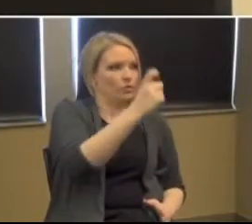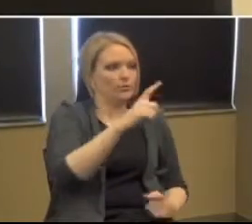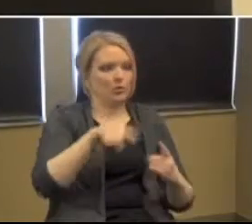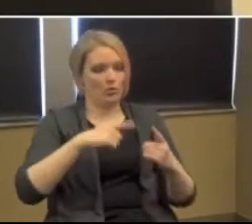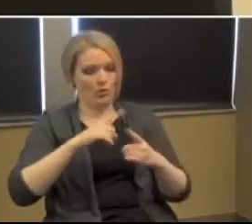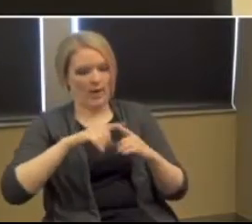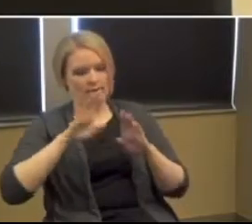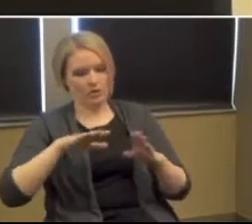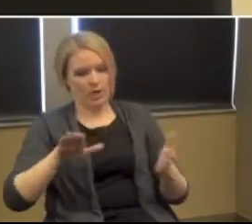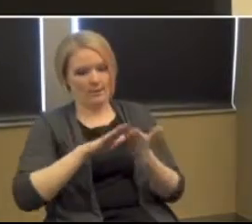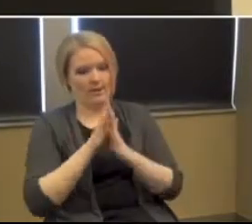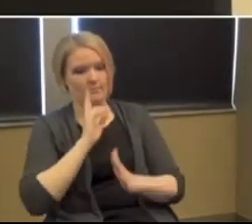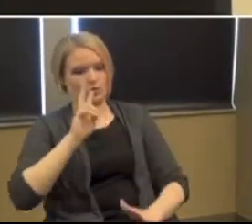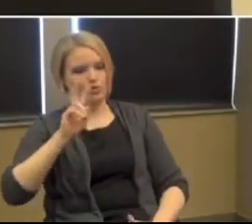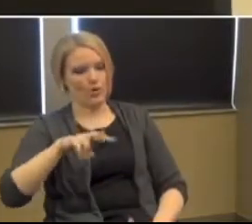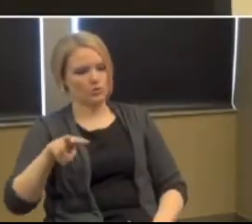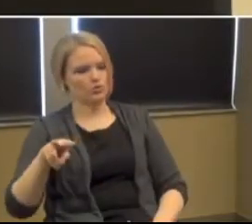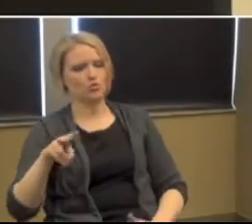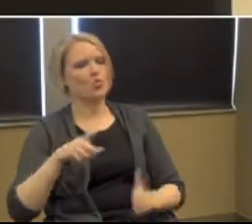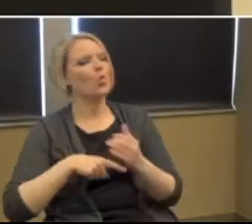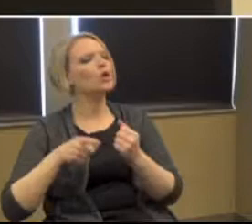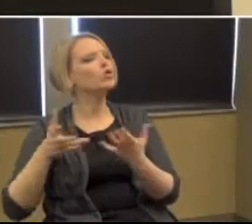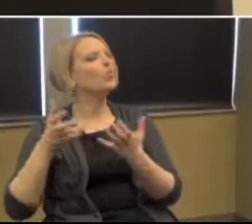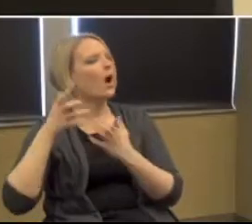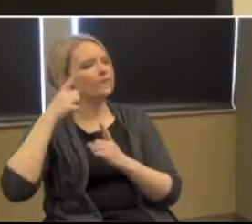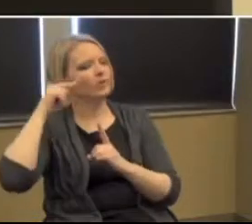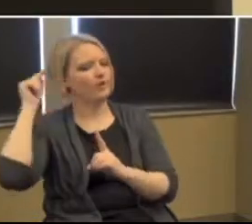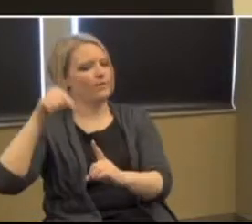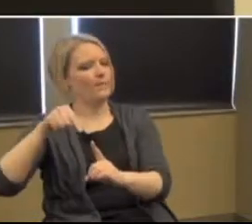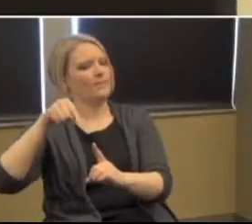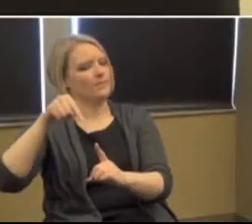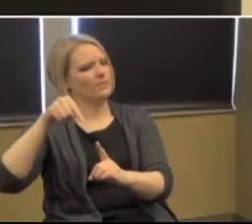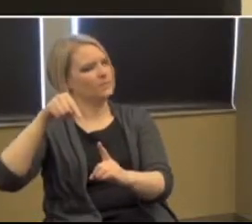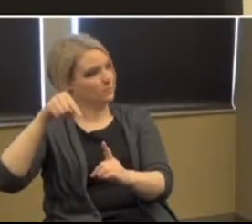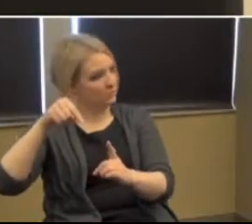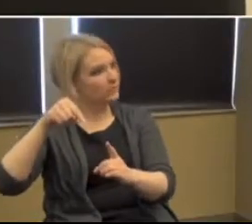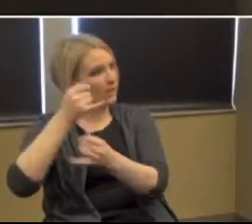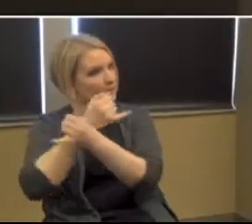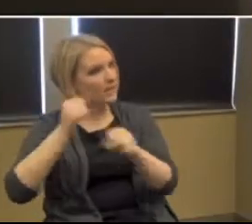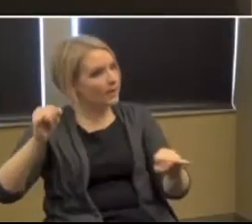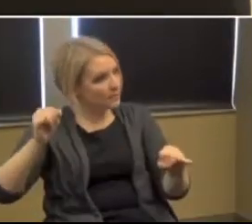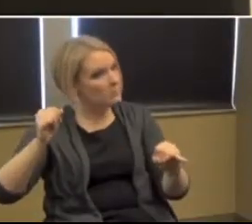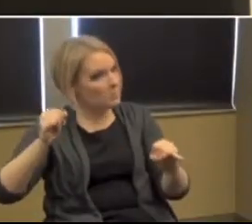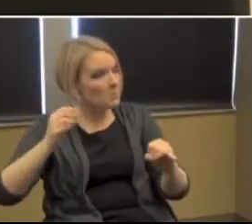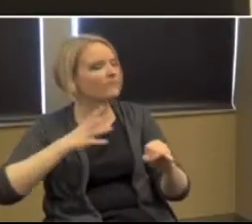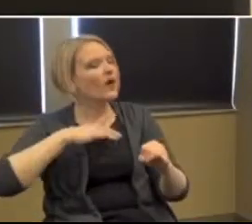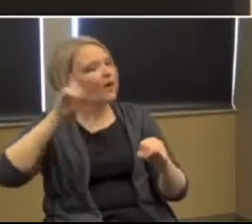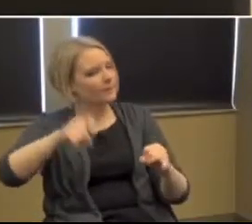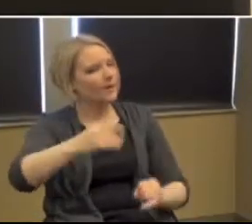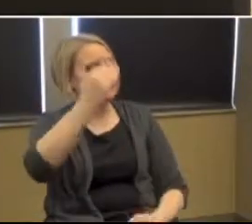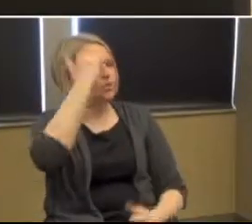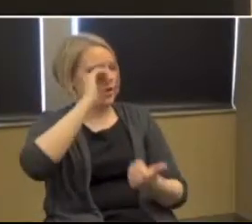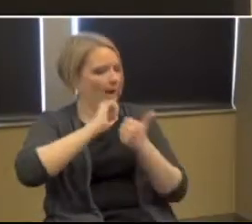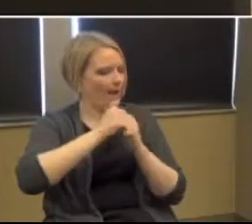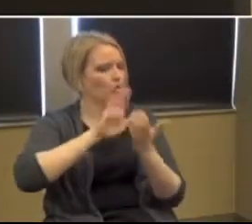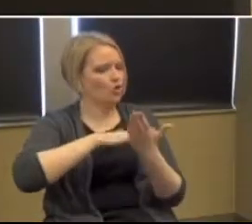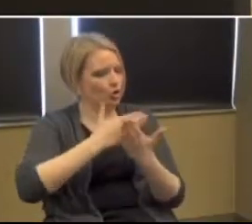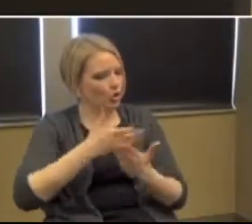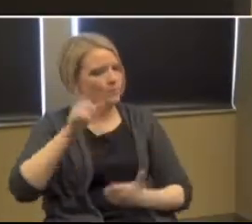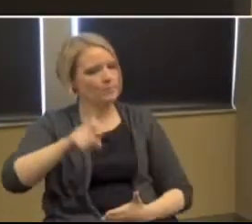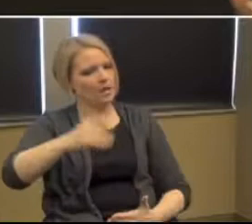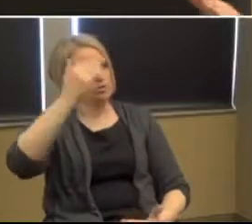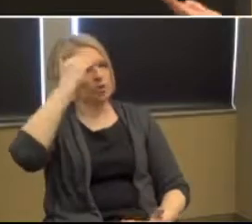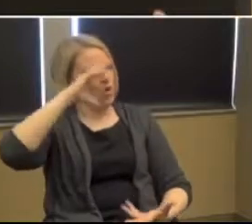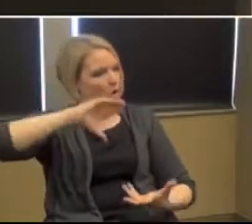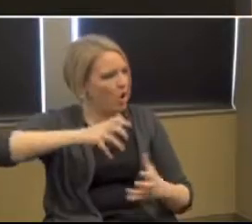If you want them to live independently, they have to know how to make breakfast, lunch, and dinner. They have to know how to do laundry. They have to